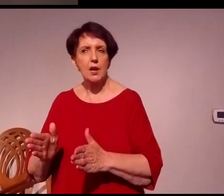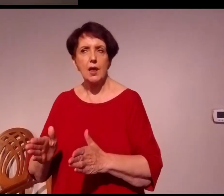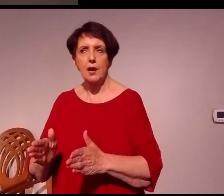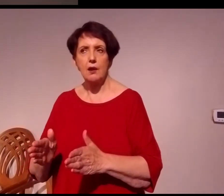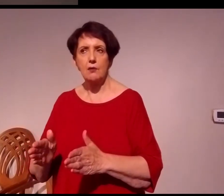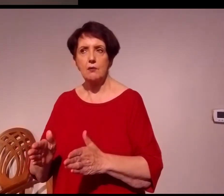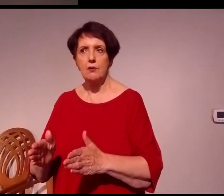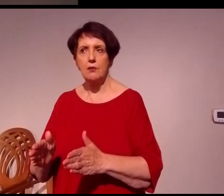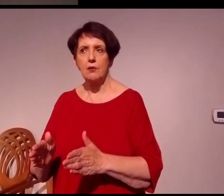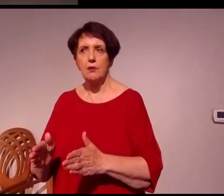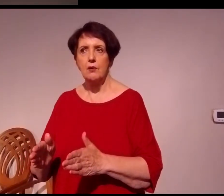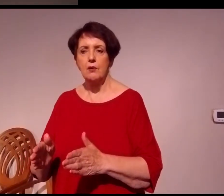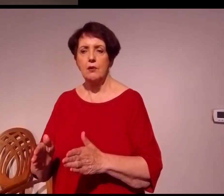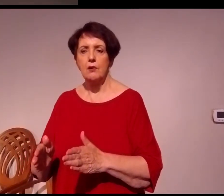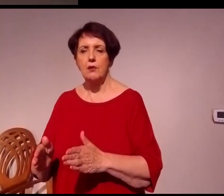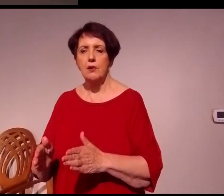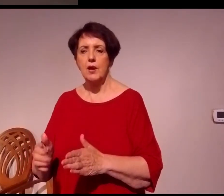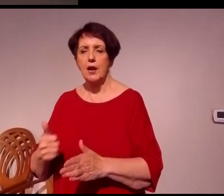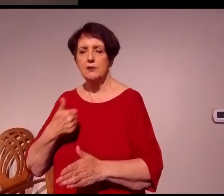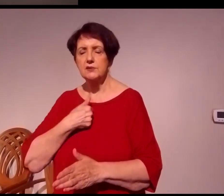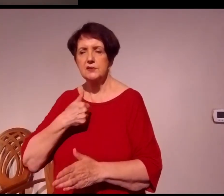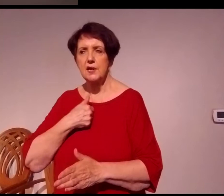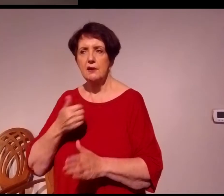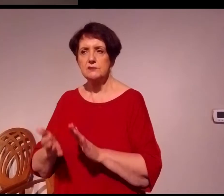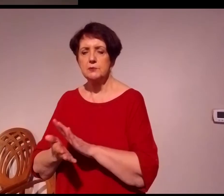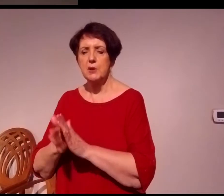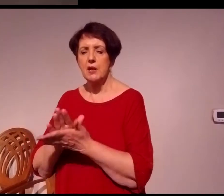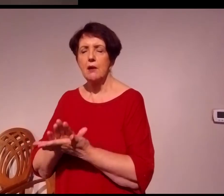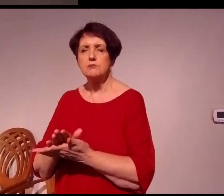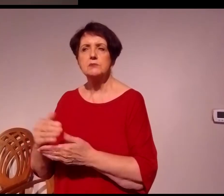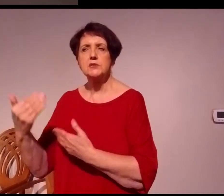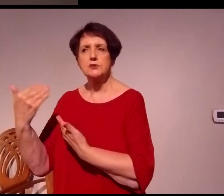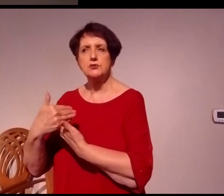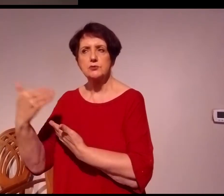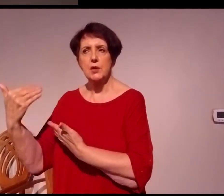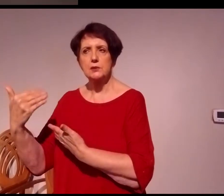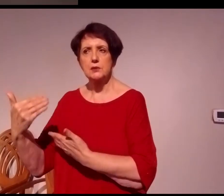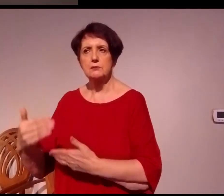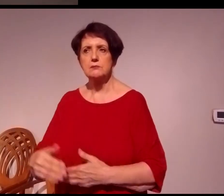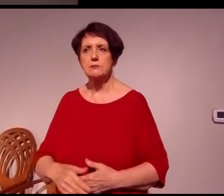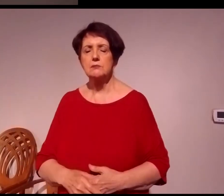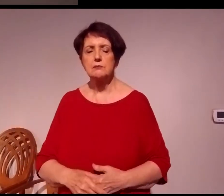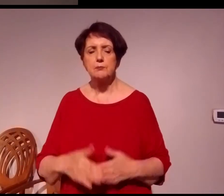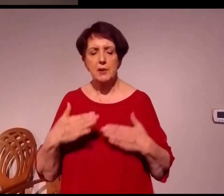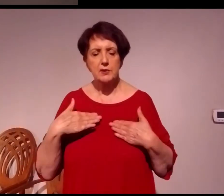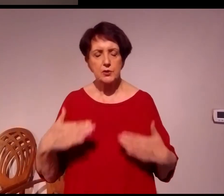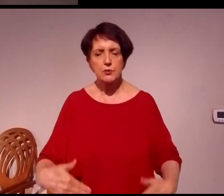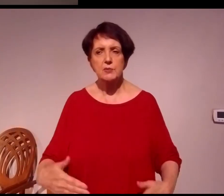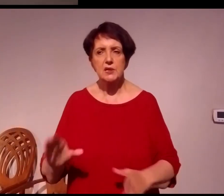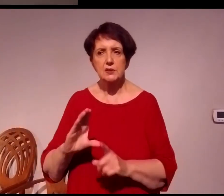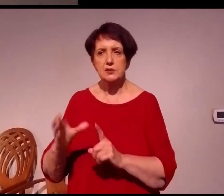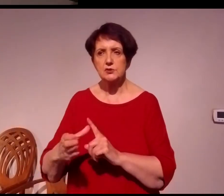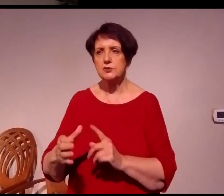to become distracted by the human condition.